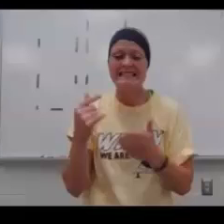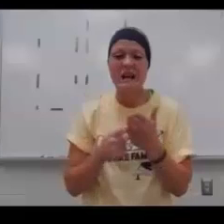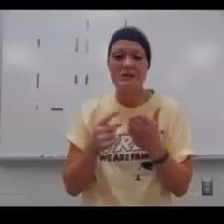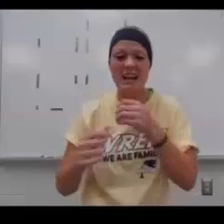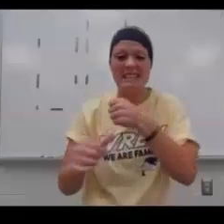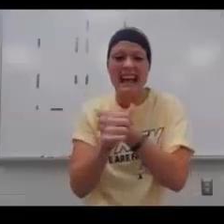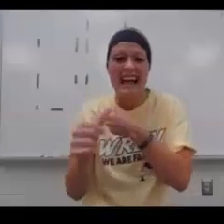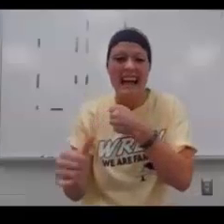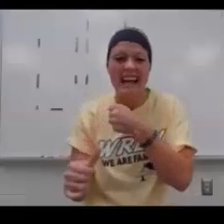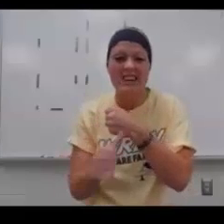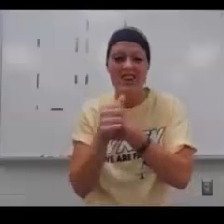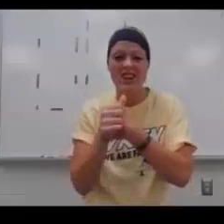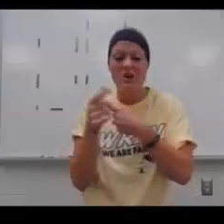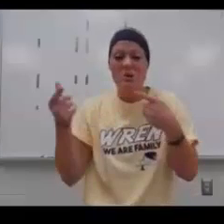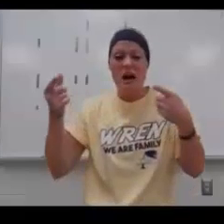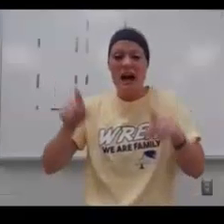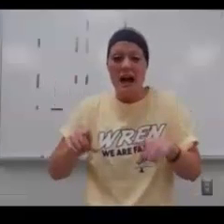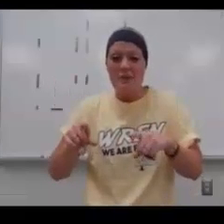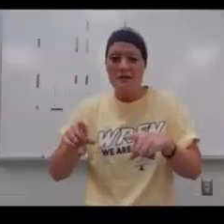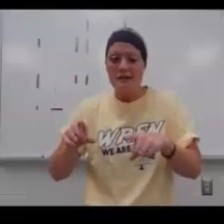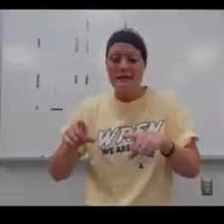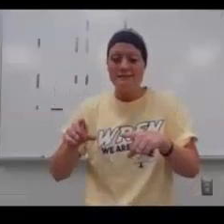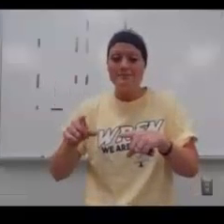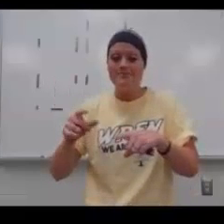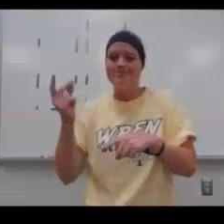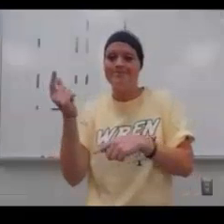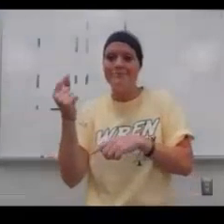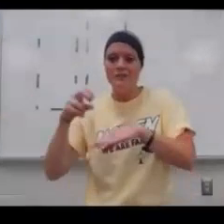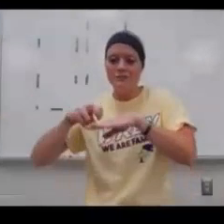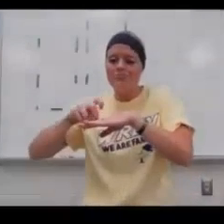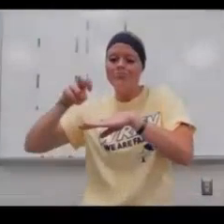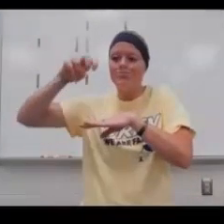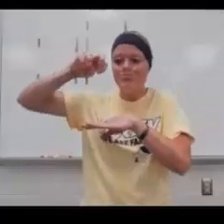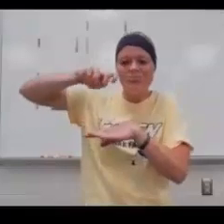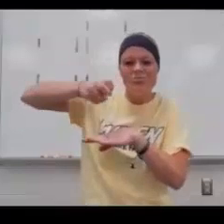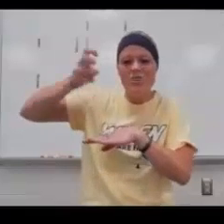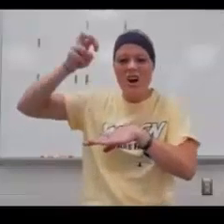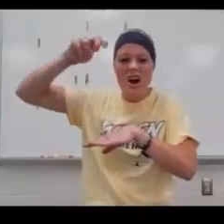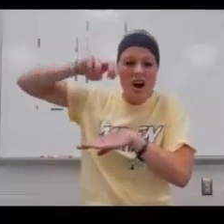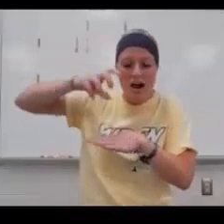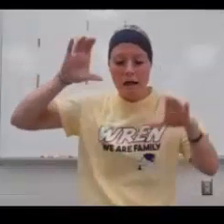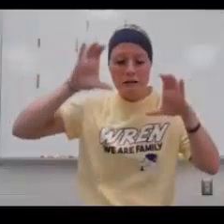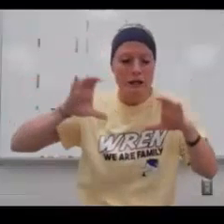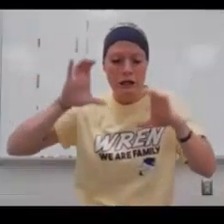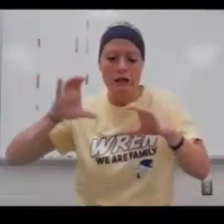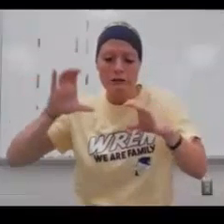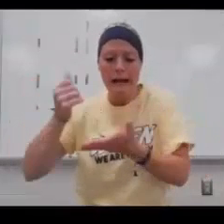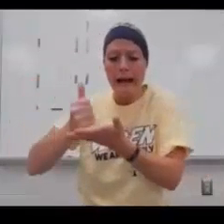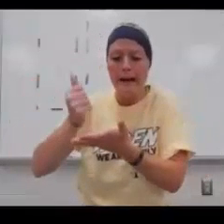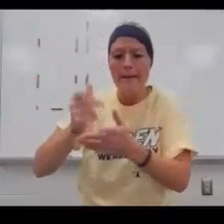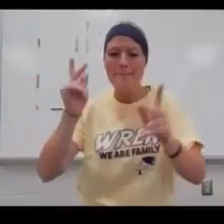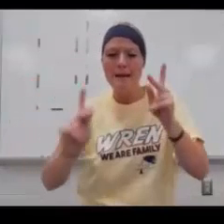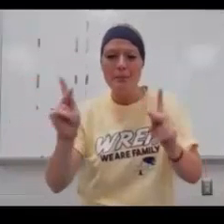Uh-oh. Sometimes, oops, things happened. It was dangerous. Maybe the dog was